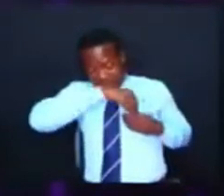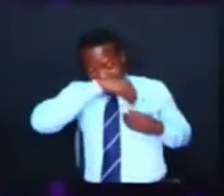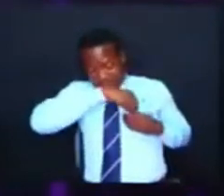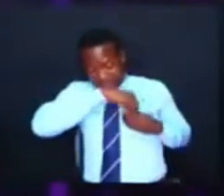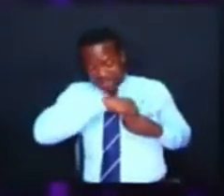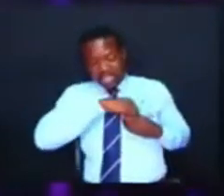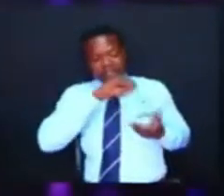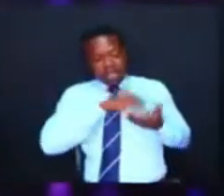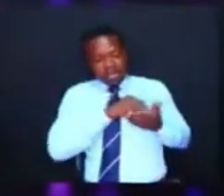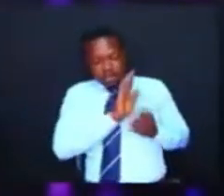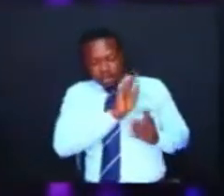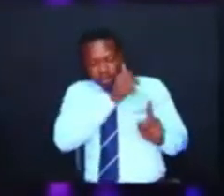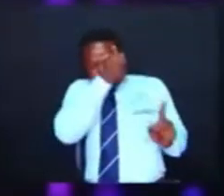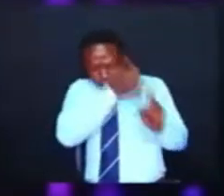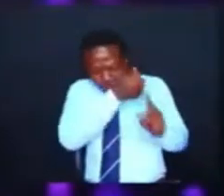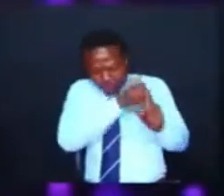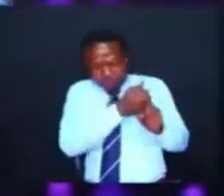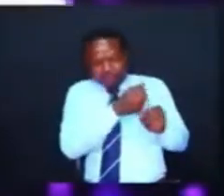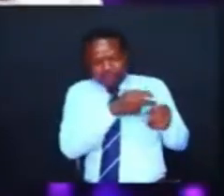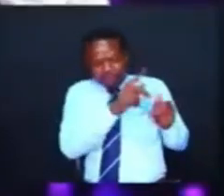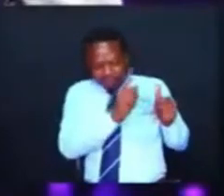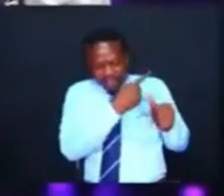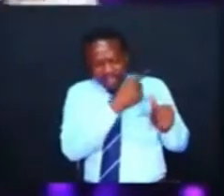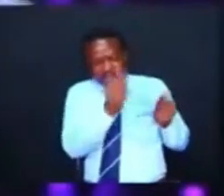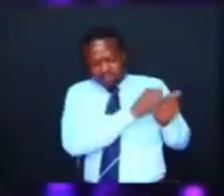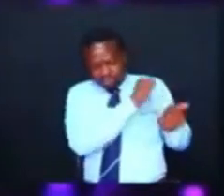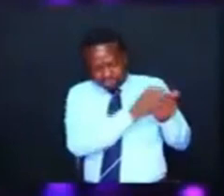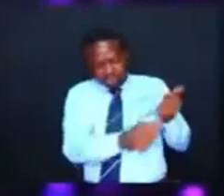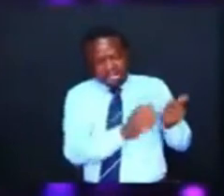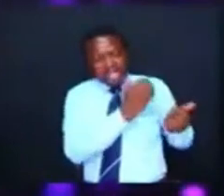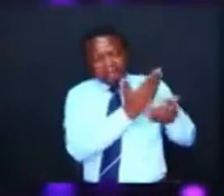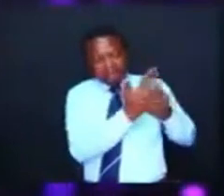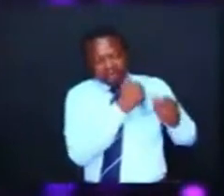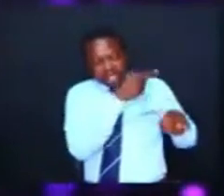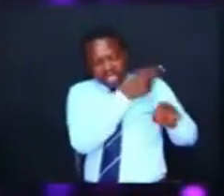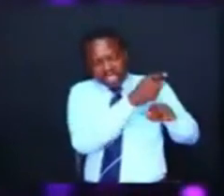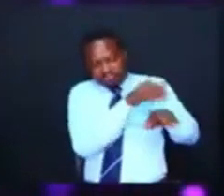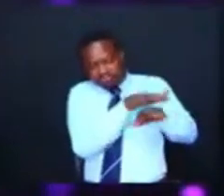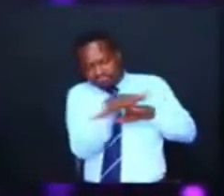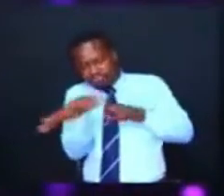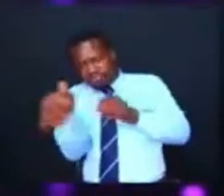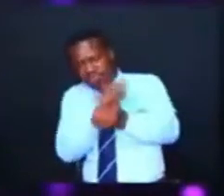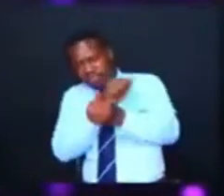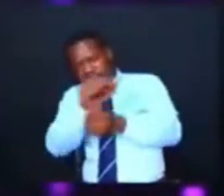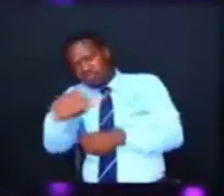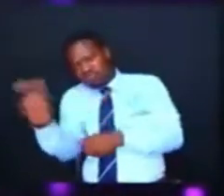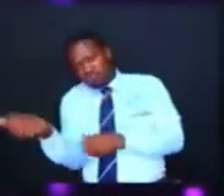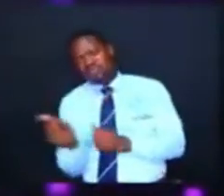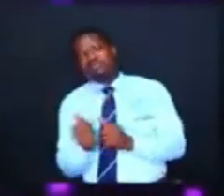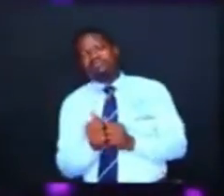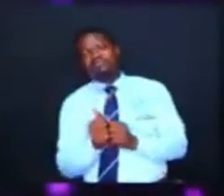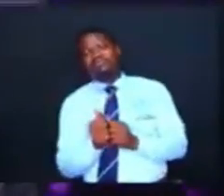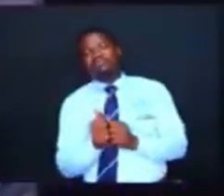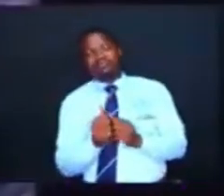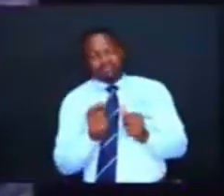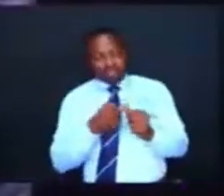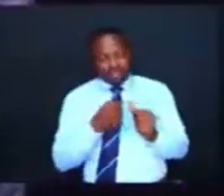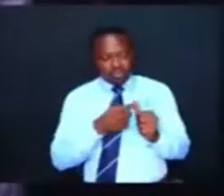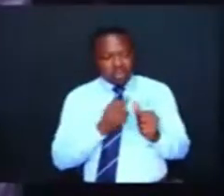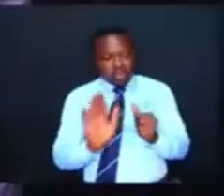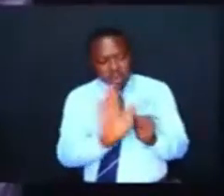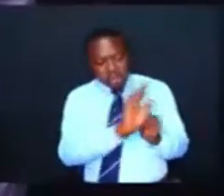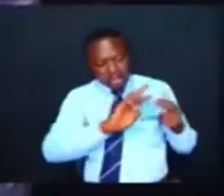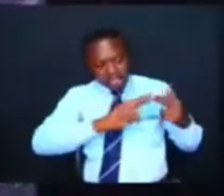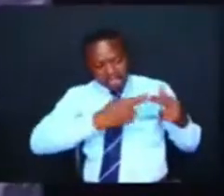and it will become a problem to many others. In terms of destroying